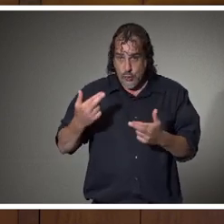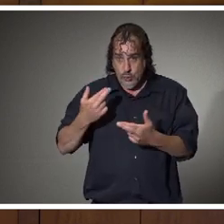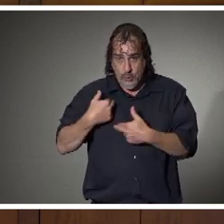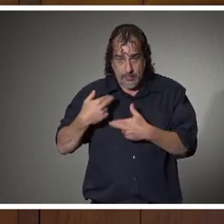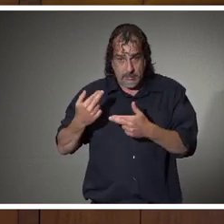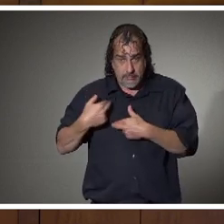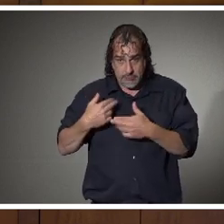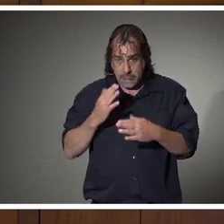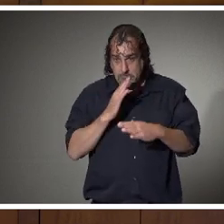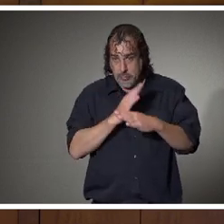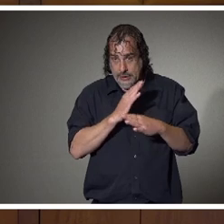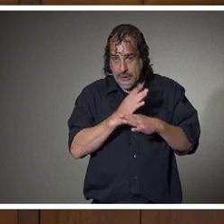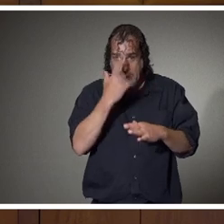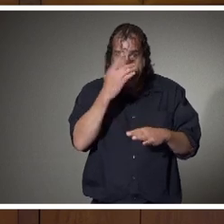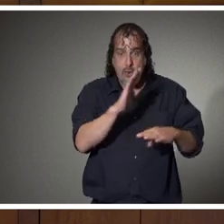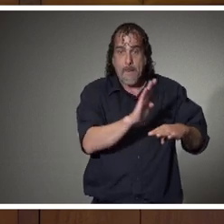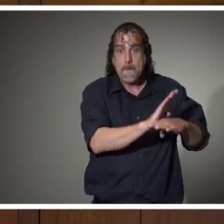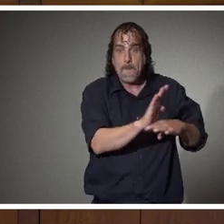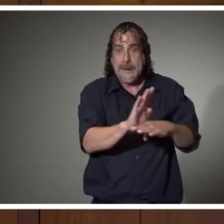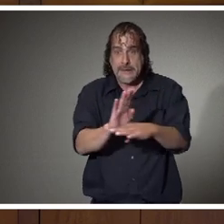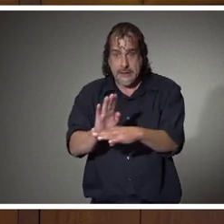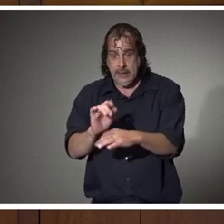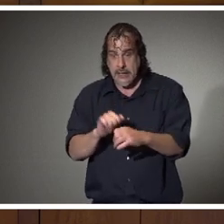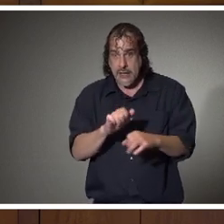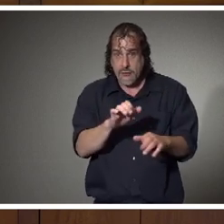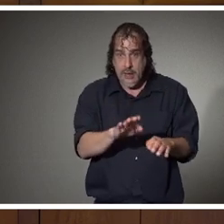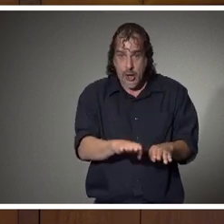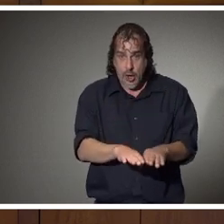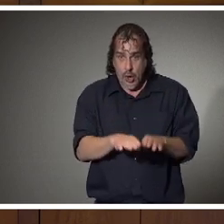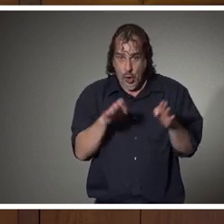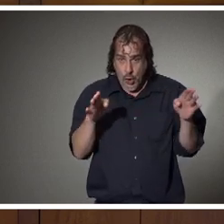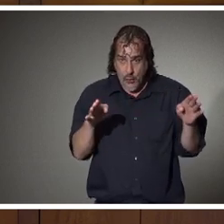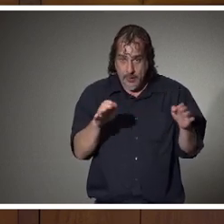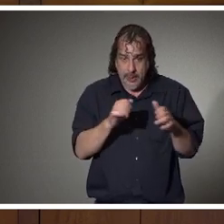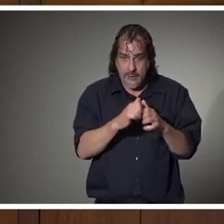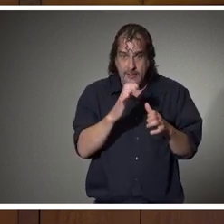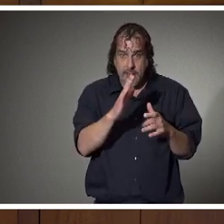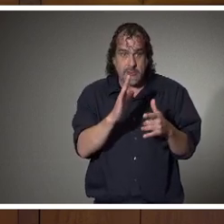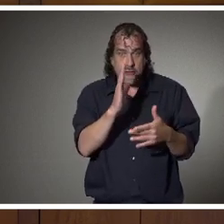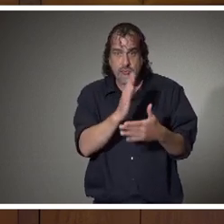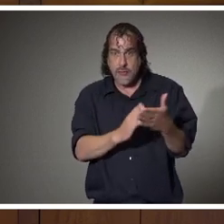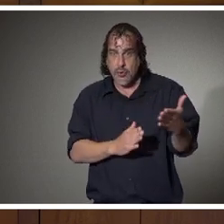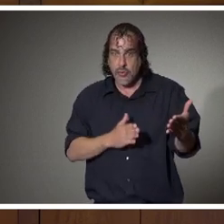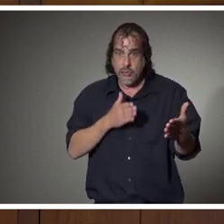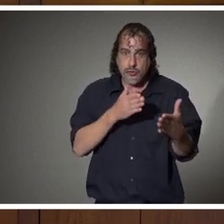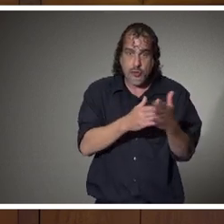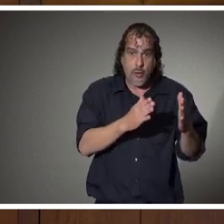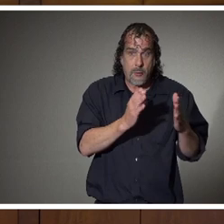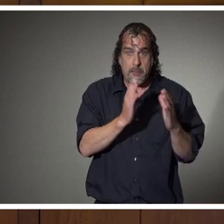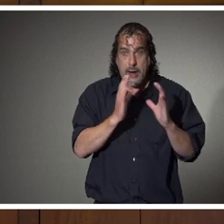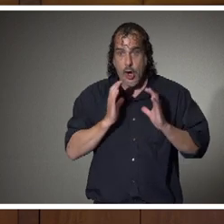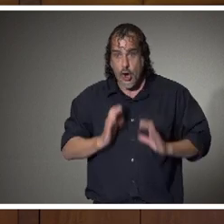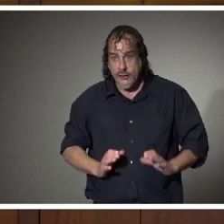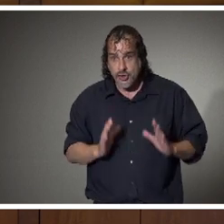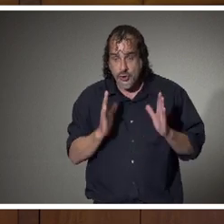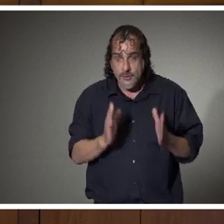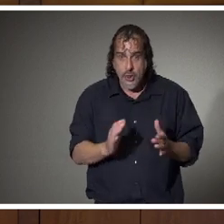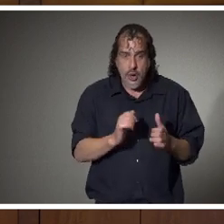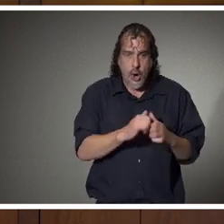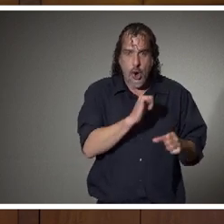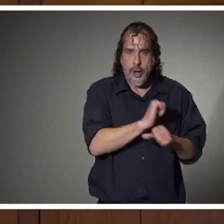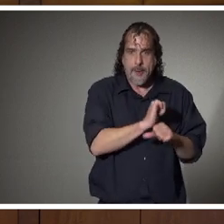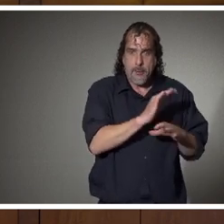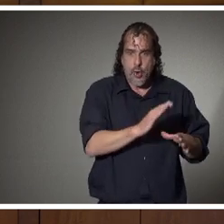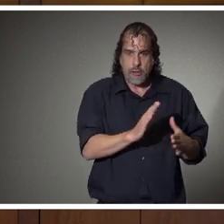protection for businesses if they reopen and then they are sued by either customers or